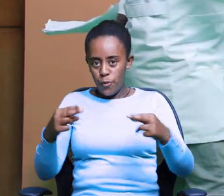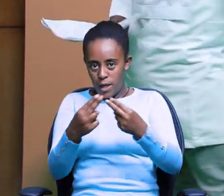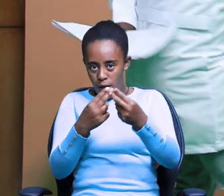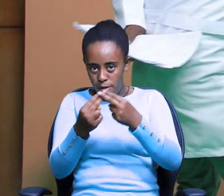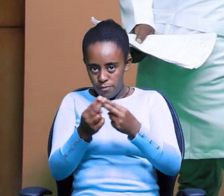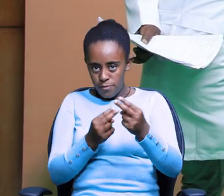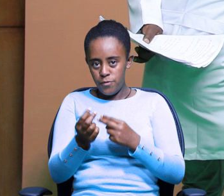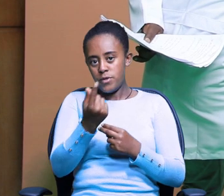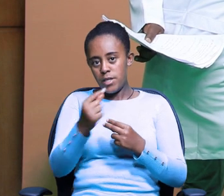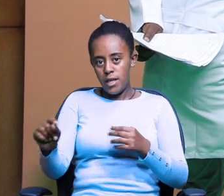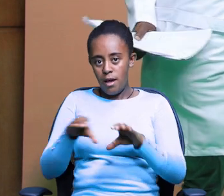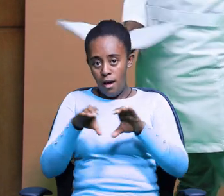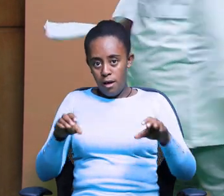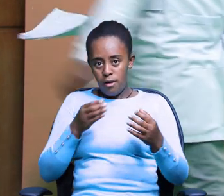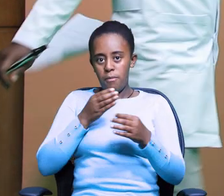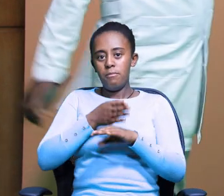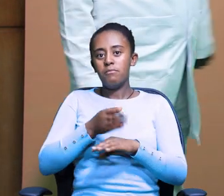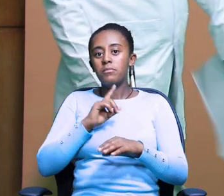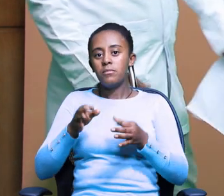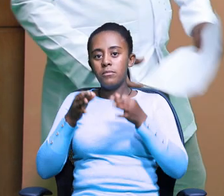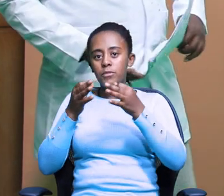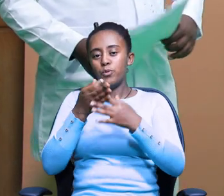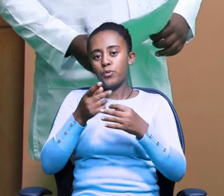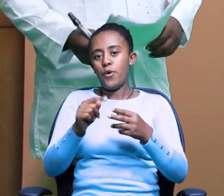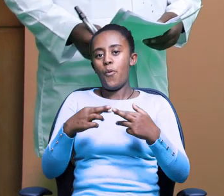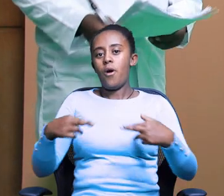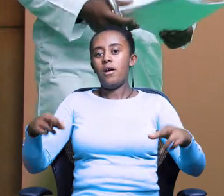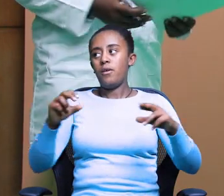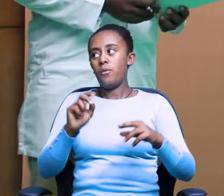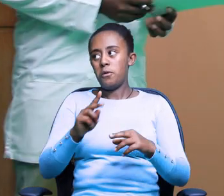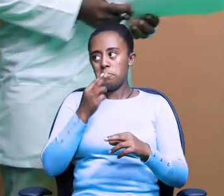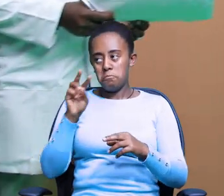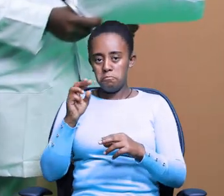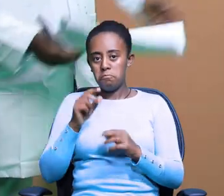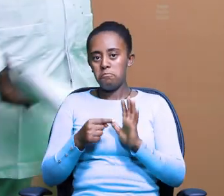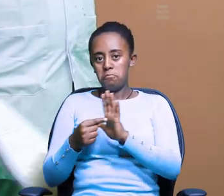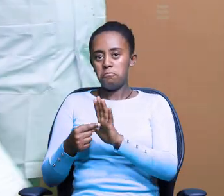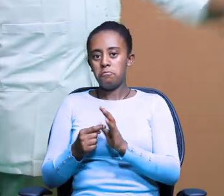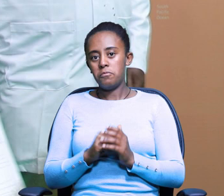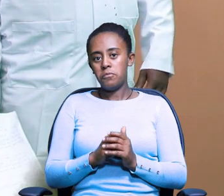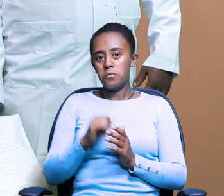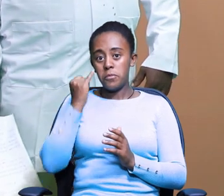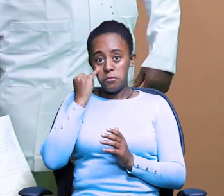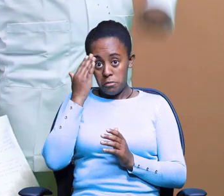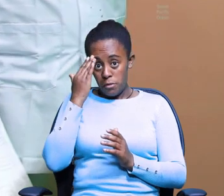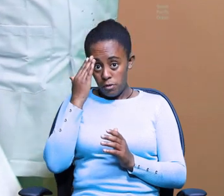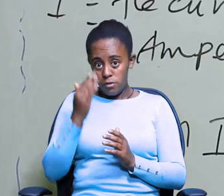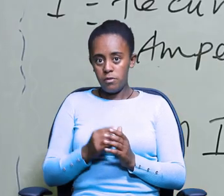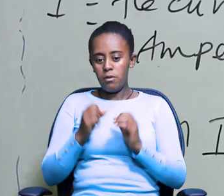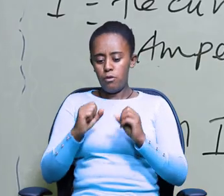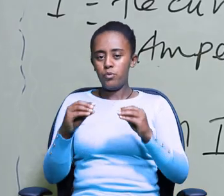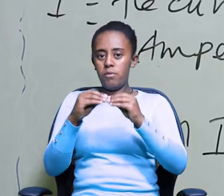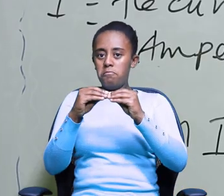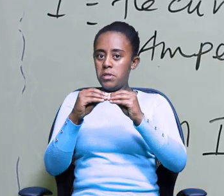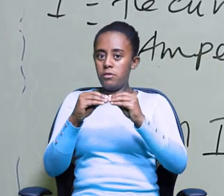times the current passing through the wire. Okay, my student, if you know this one, can you